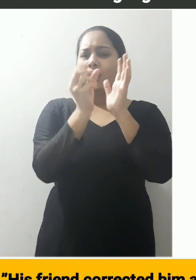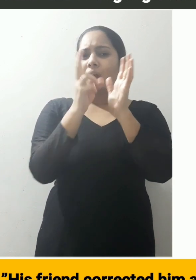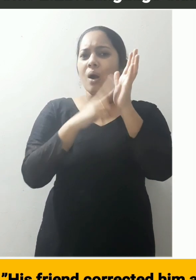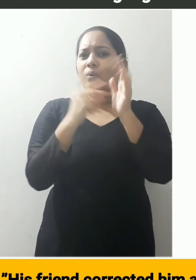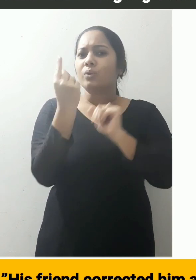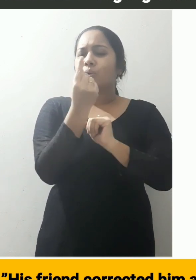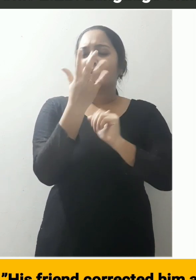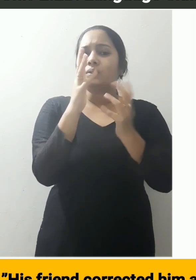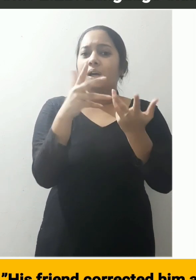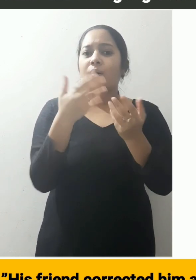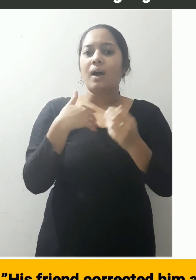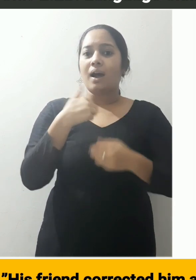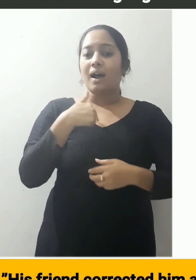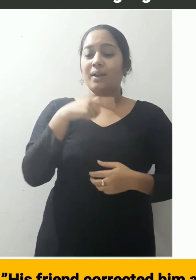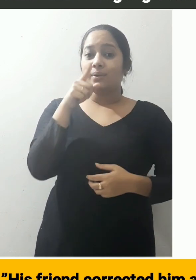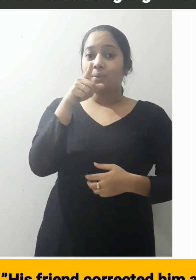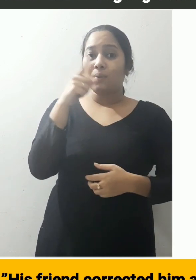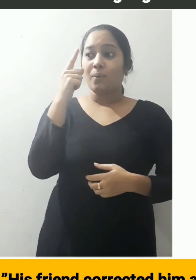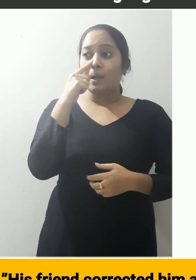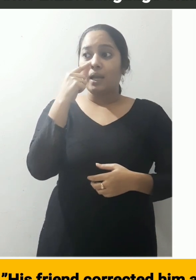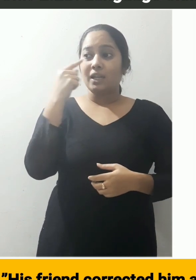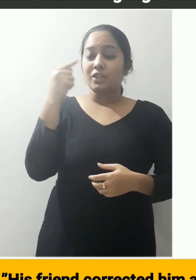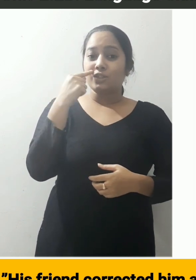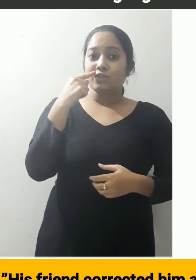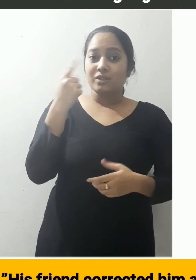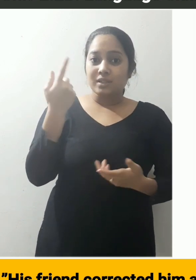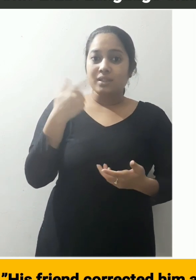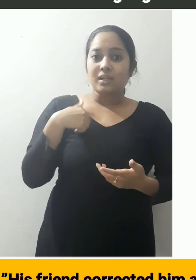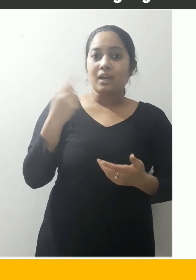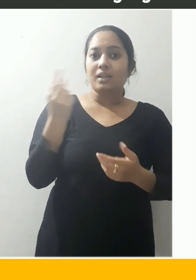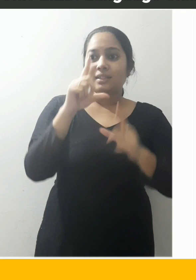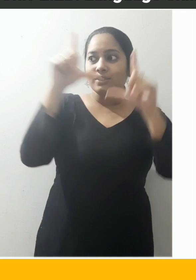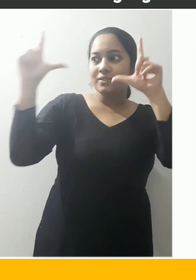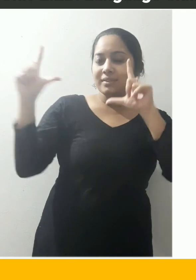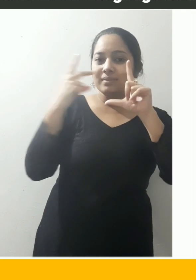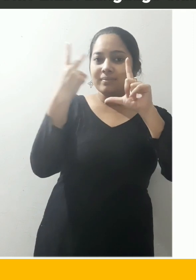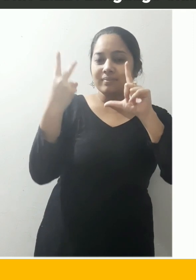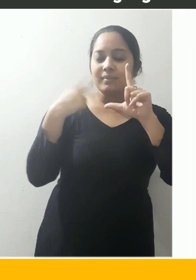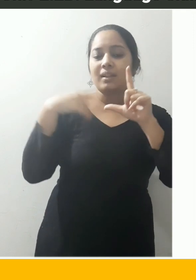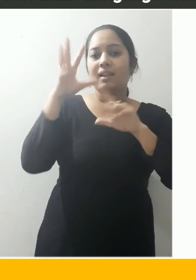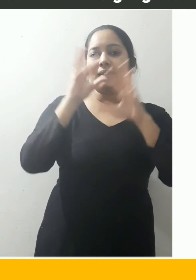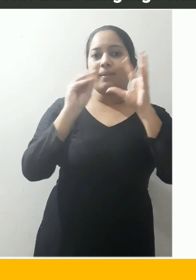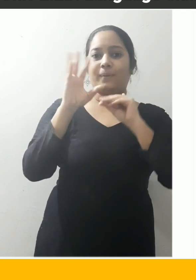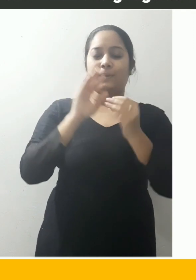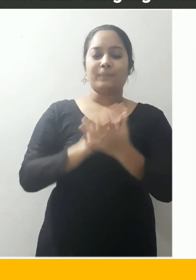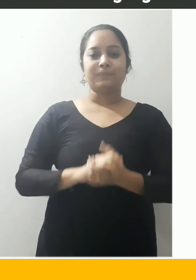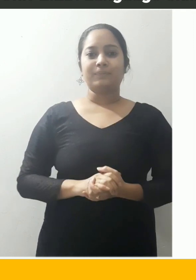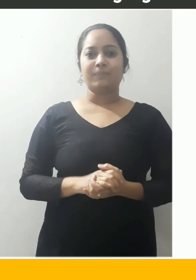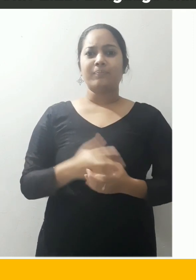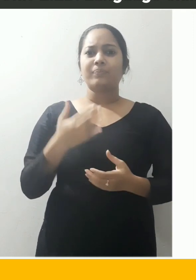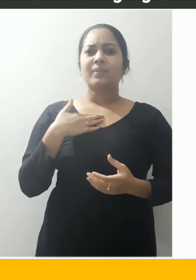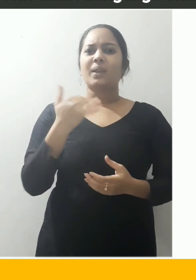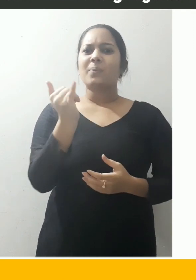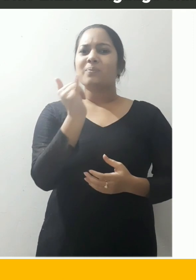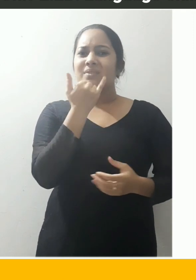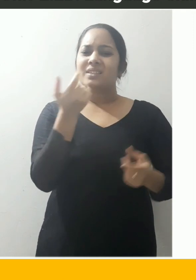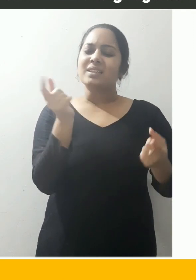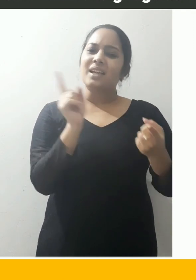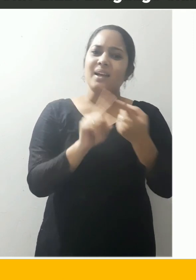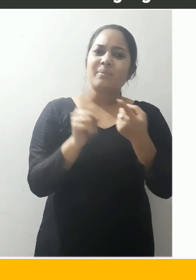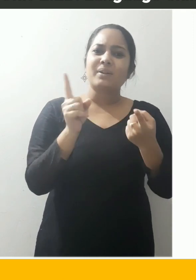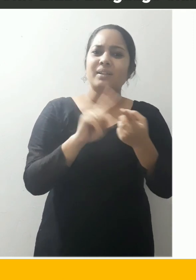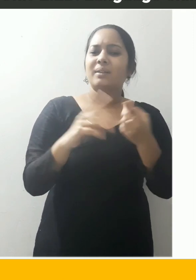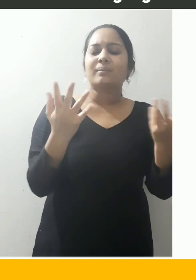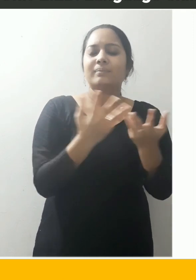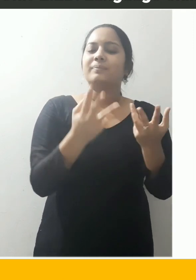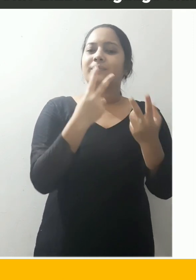you, he and she through this chart. Common mistakes. Let us see